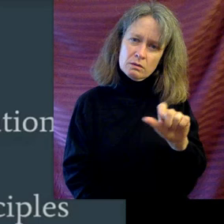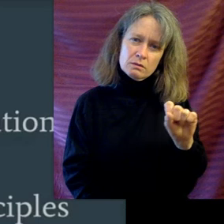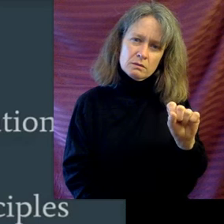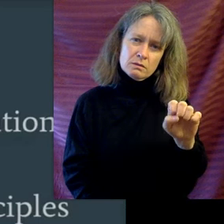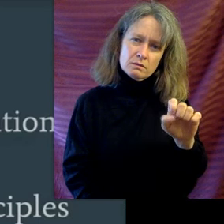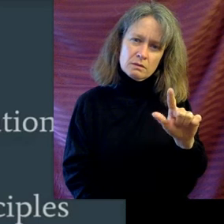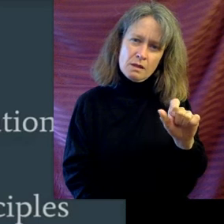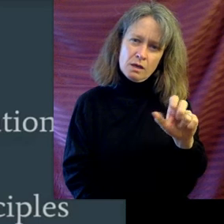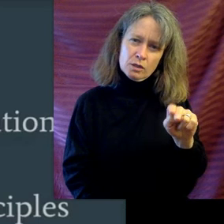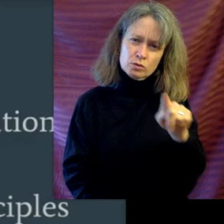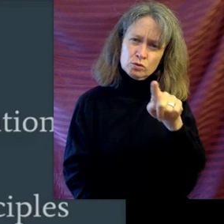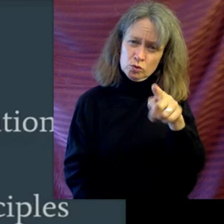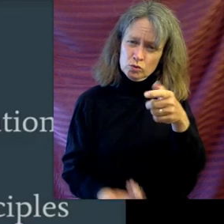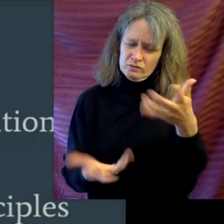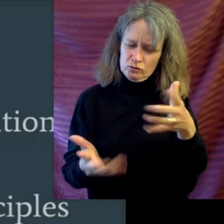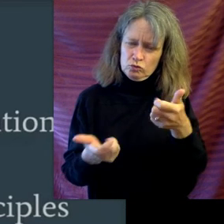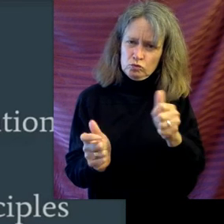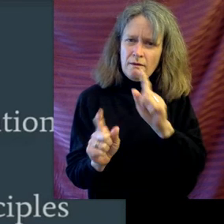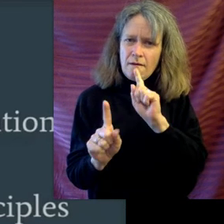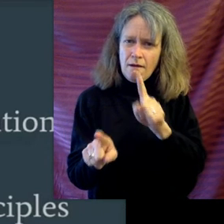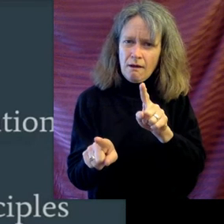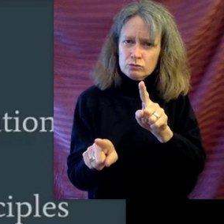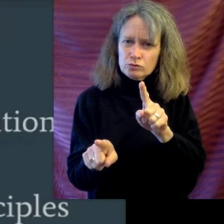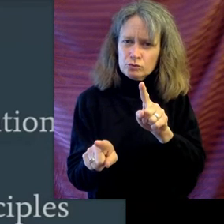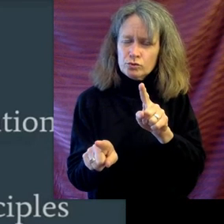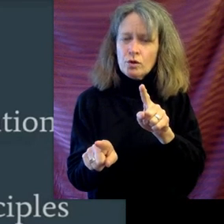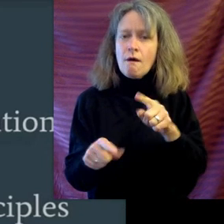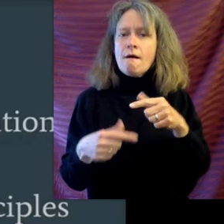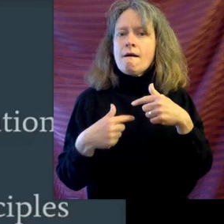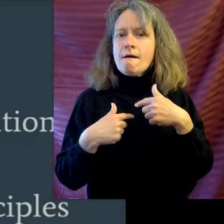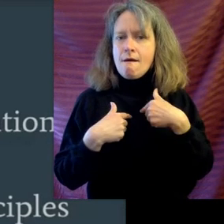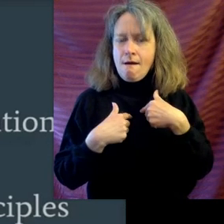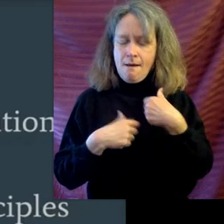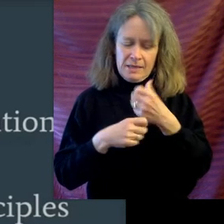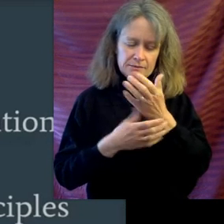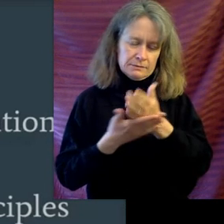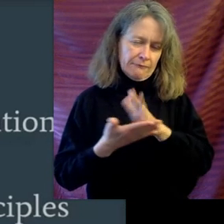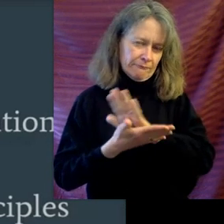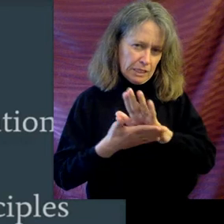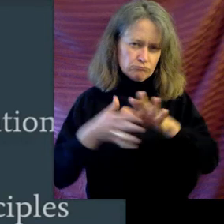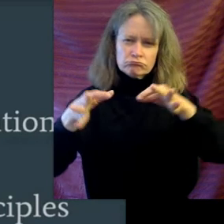made a few videos explaining the answer. Now you're going to explain it